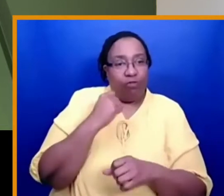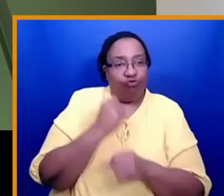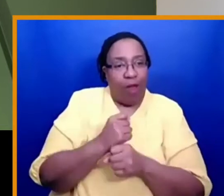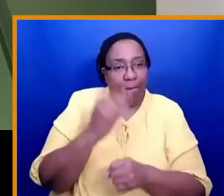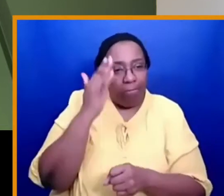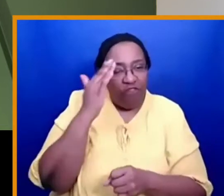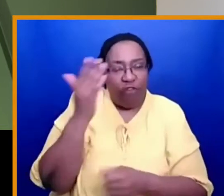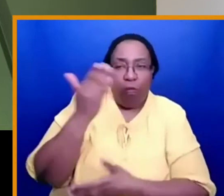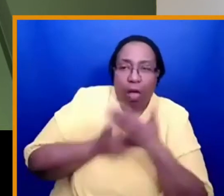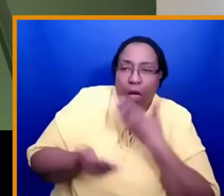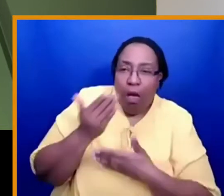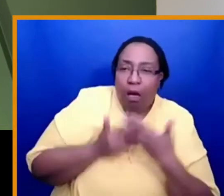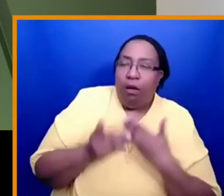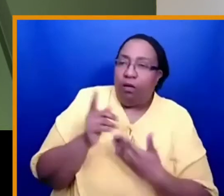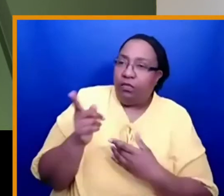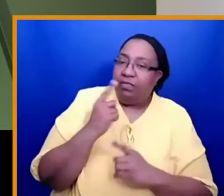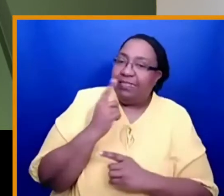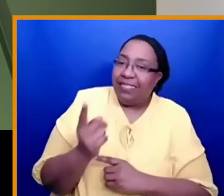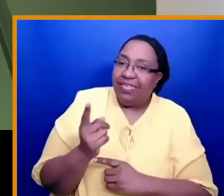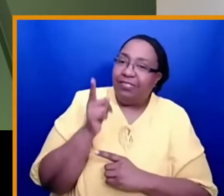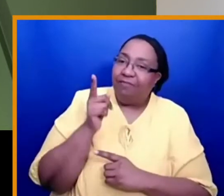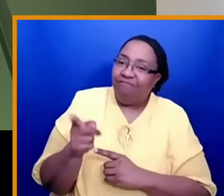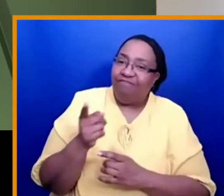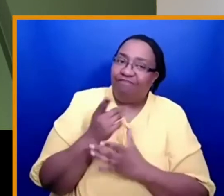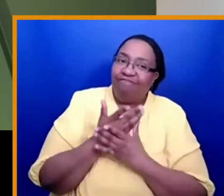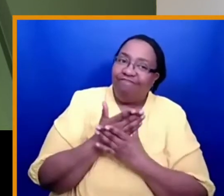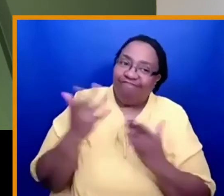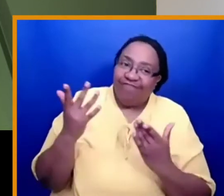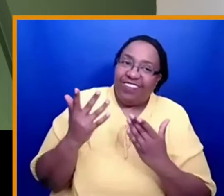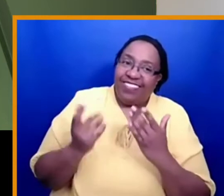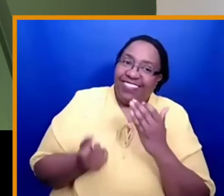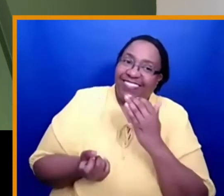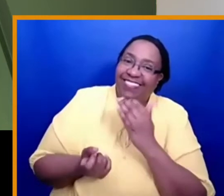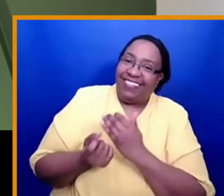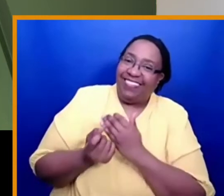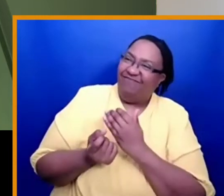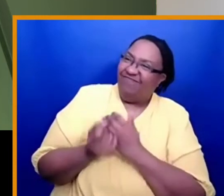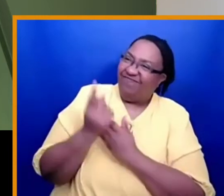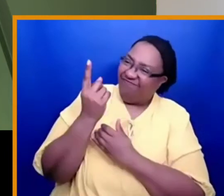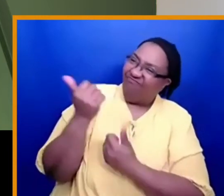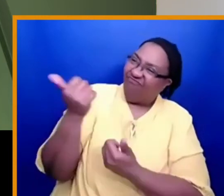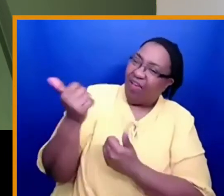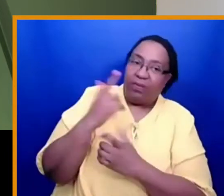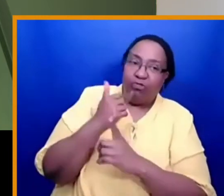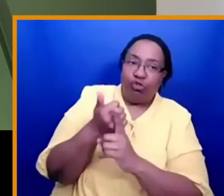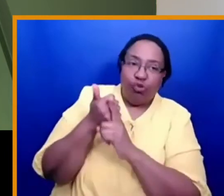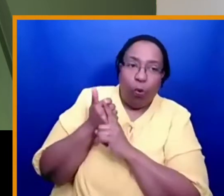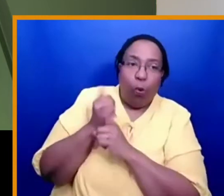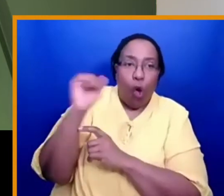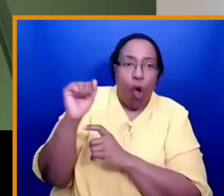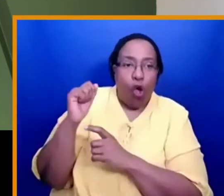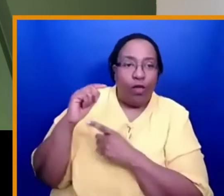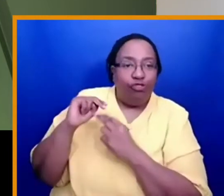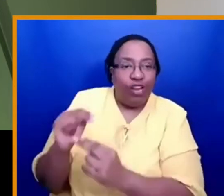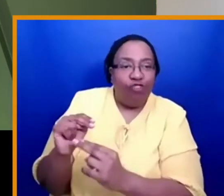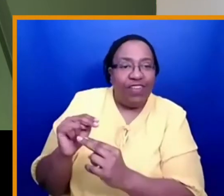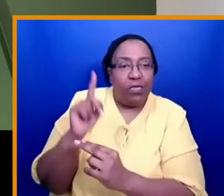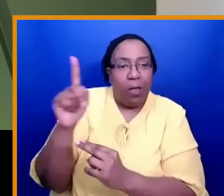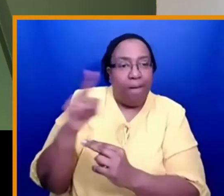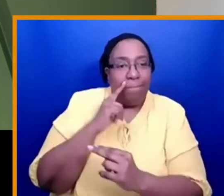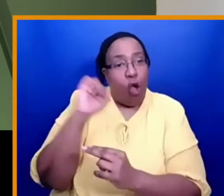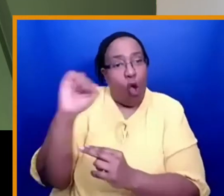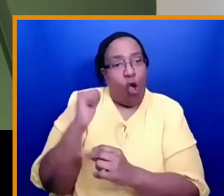her generation and not very much at all going on in politics for her grandkids in their 20s to 30s, single young people